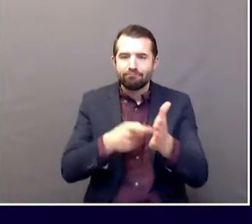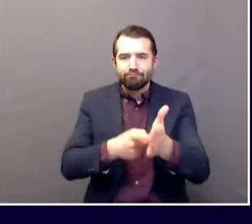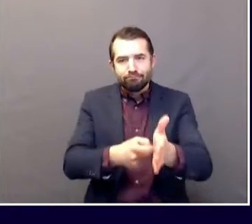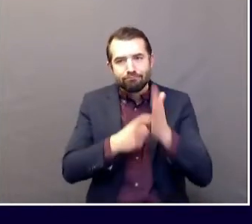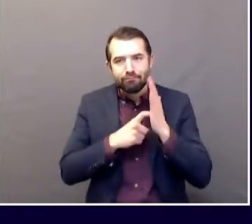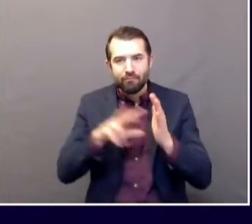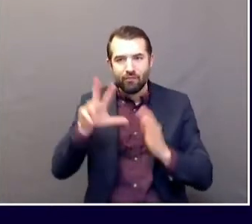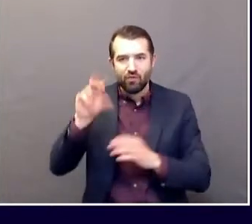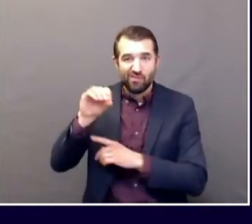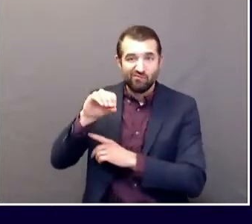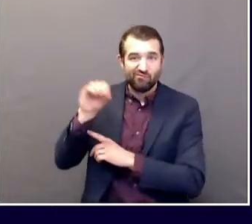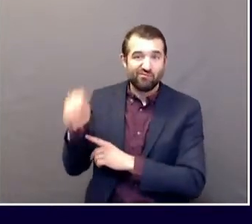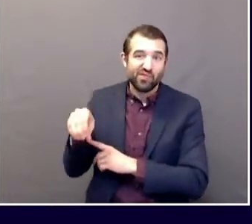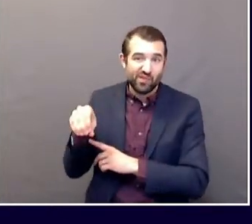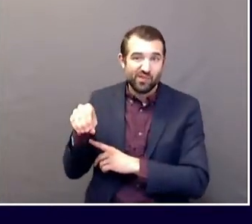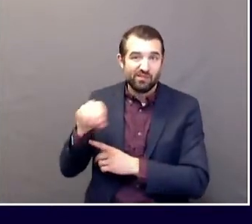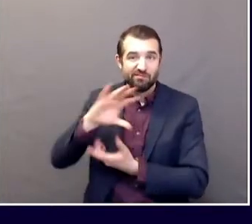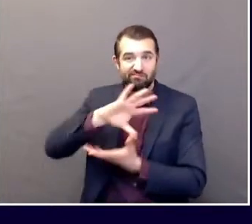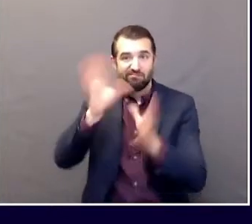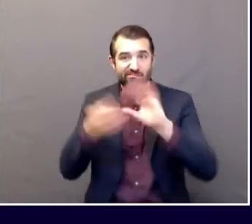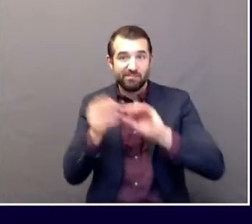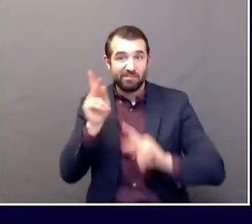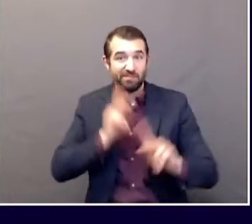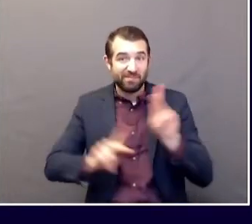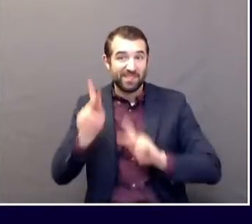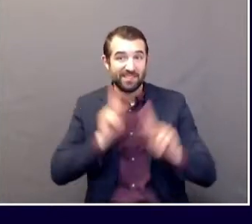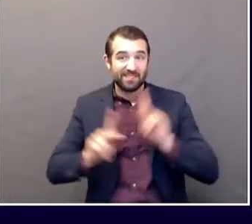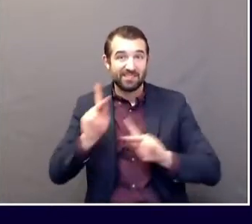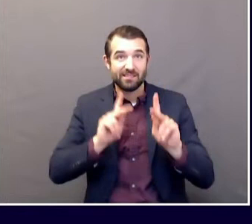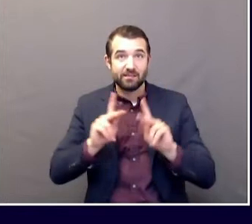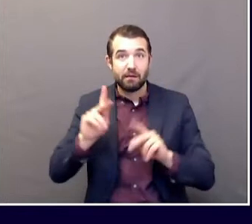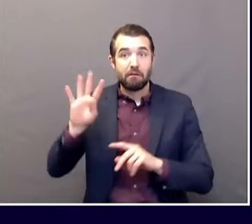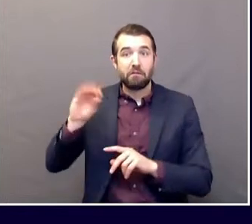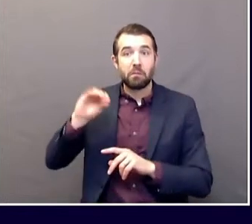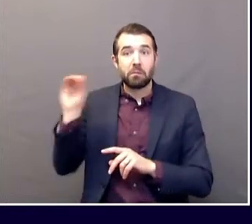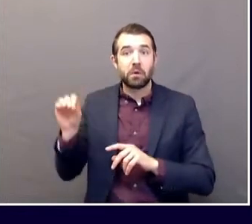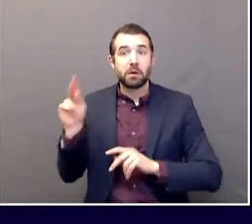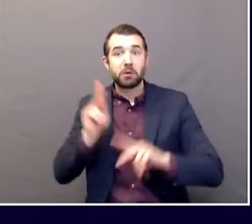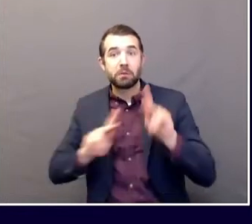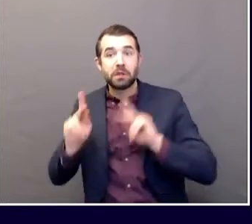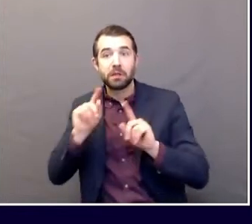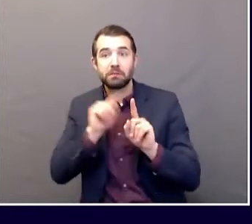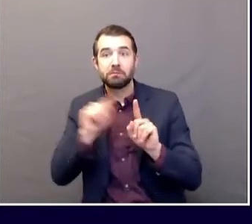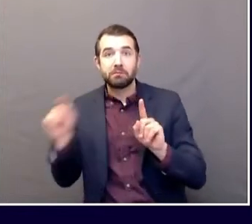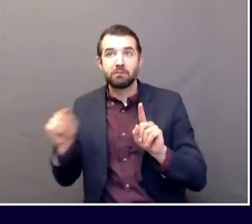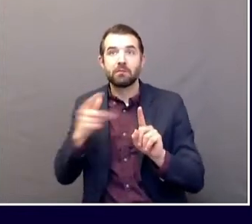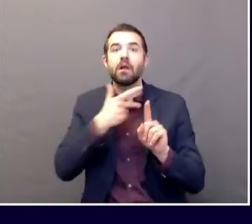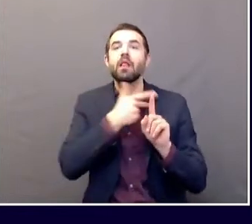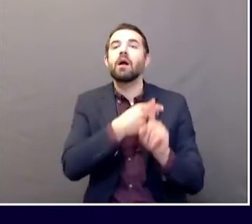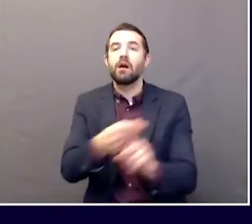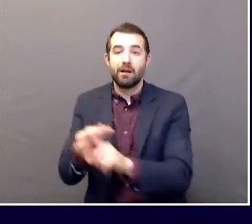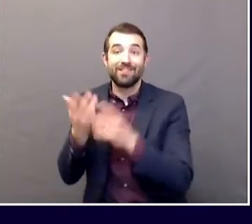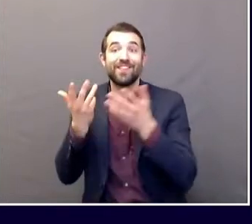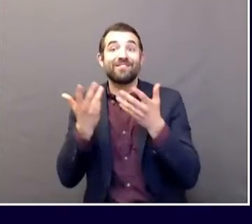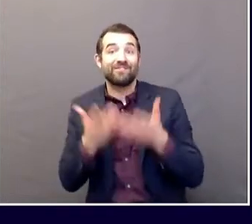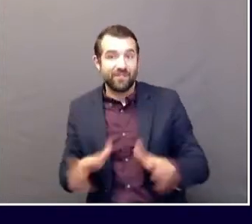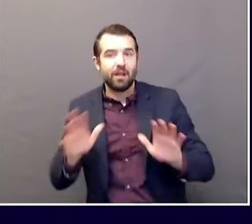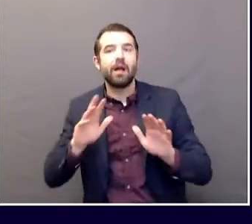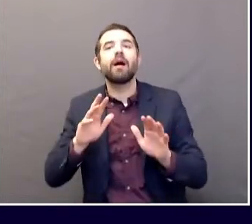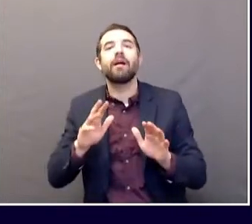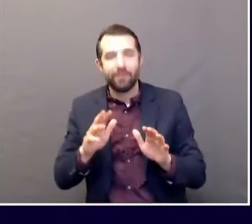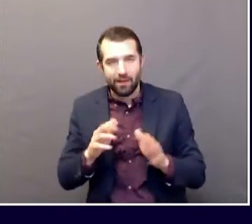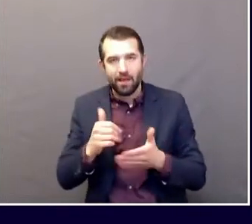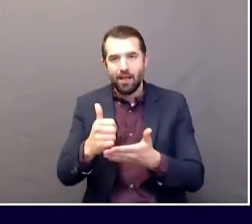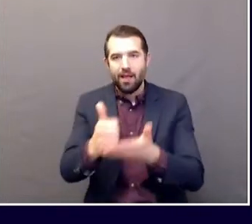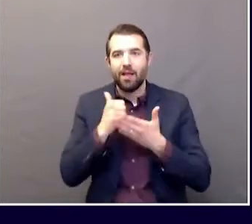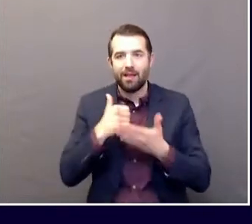you start to see an appreciable decline in the number of cases. But I think it is worth noting, Jessica,